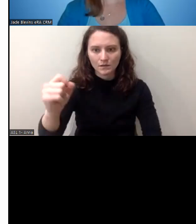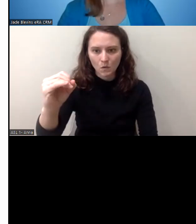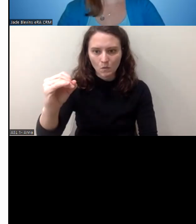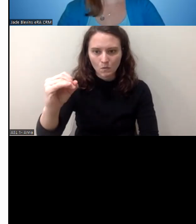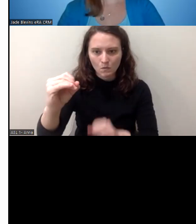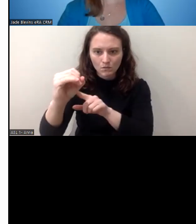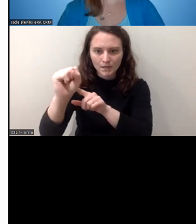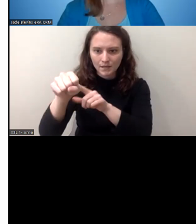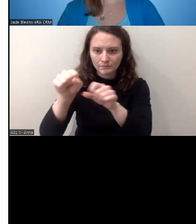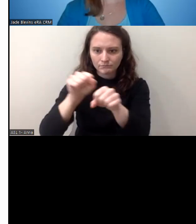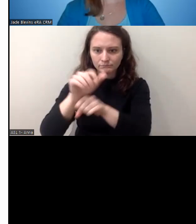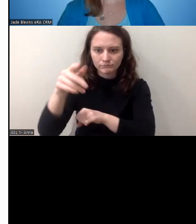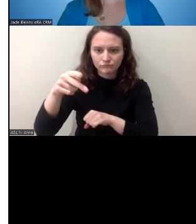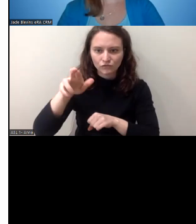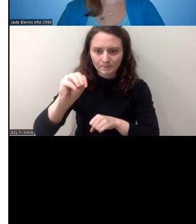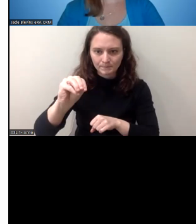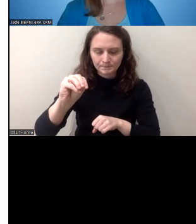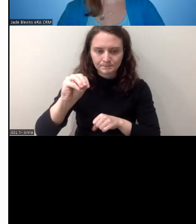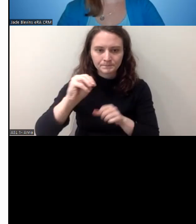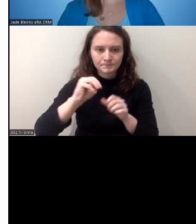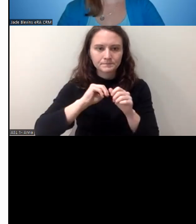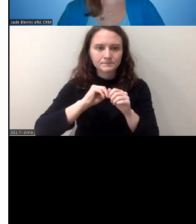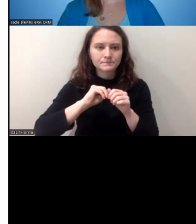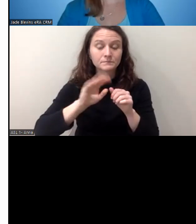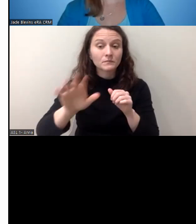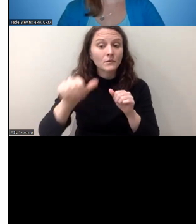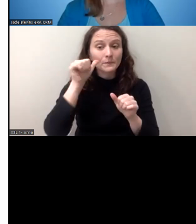mind, you can't